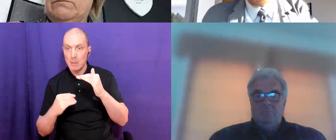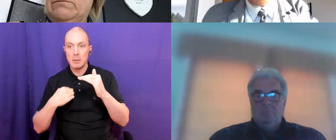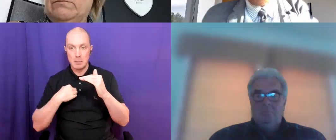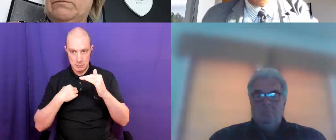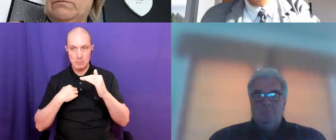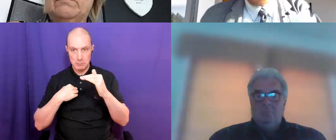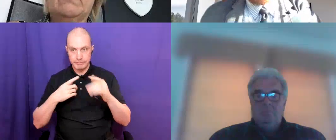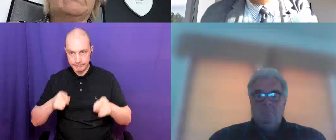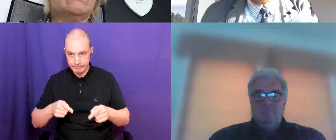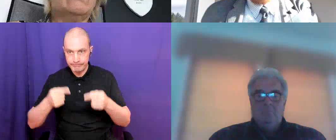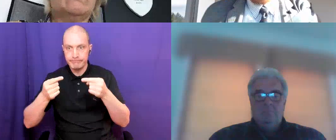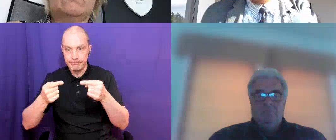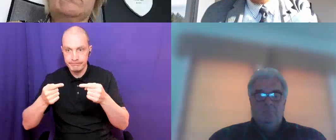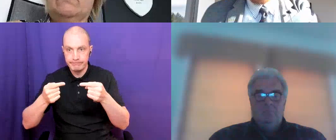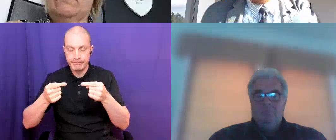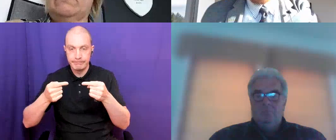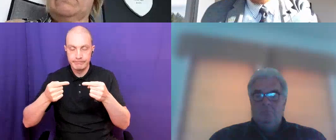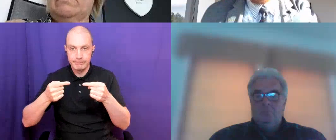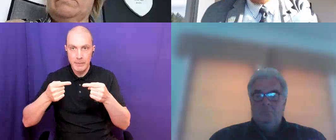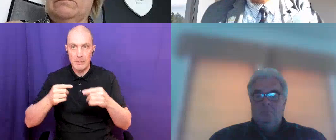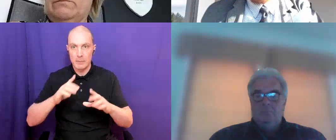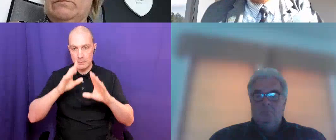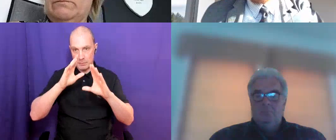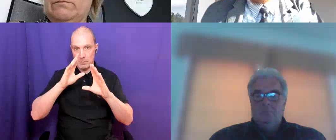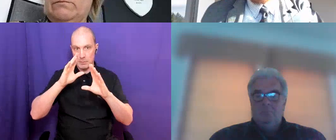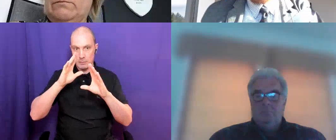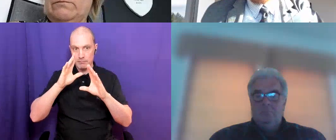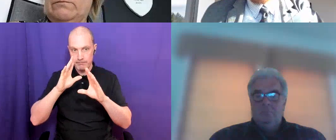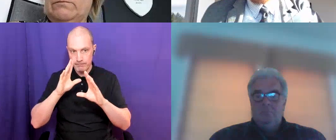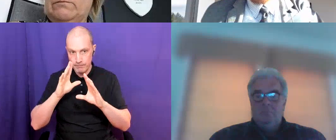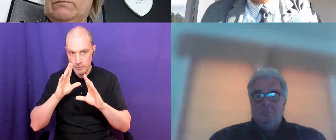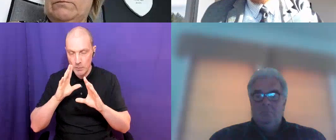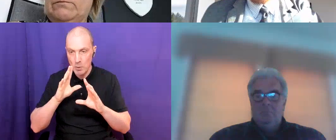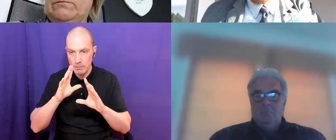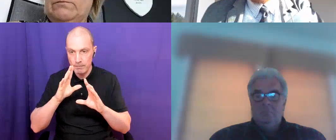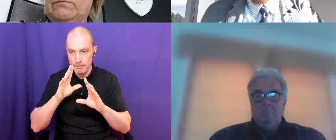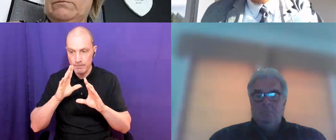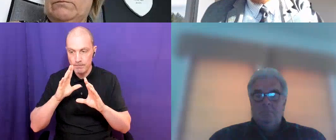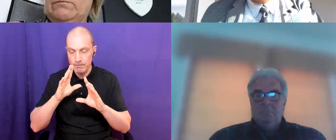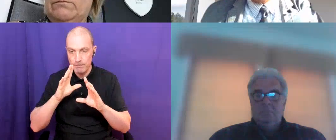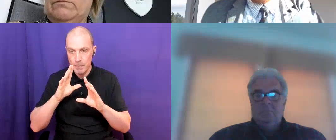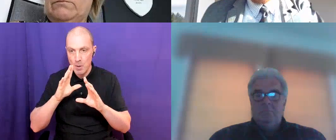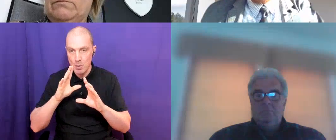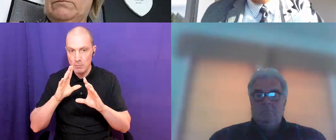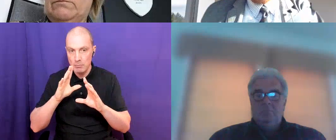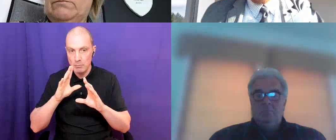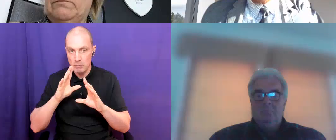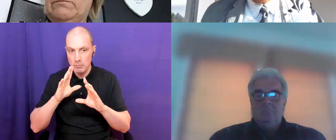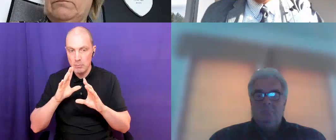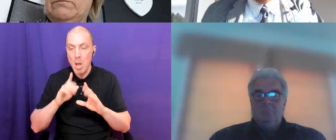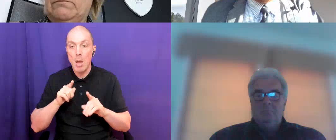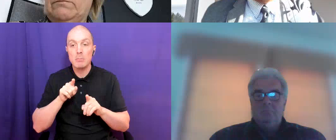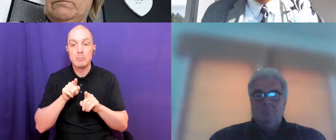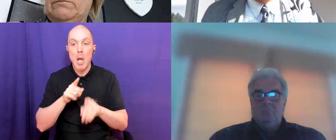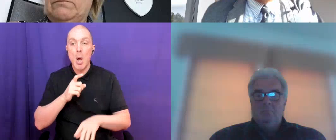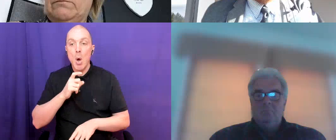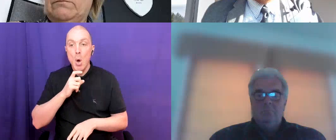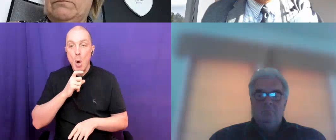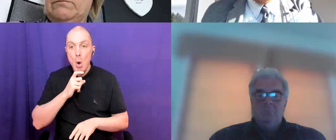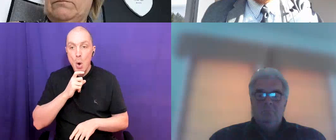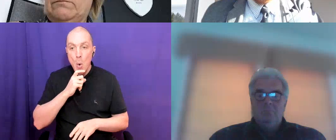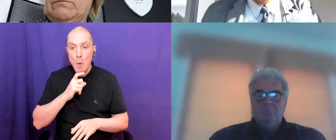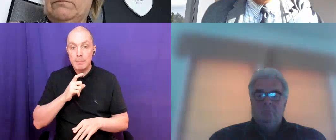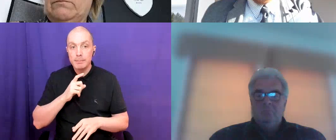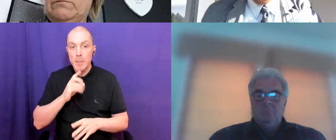concerns relating to protective security matters, either prior to, during or post-election, then please do not hesitate to speak to the officers